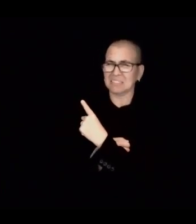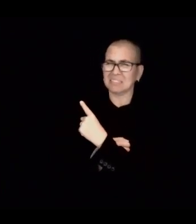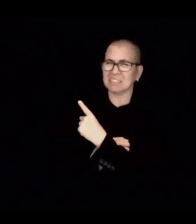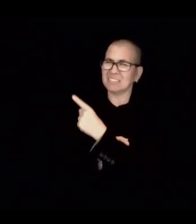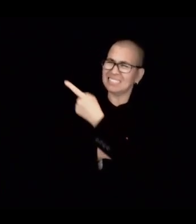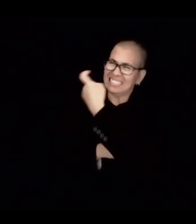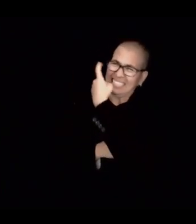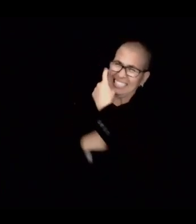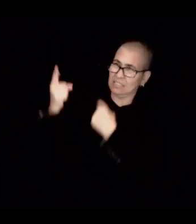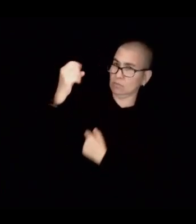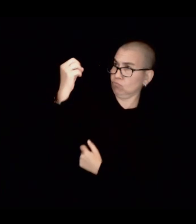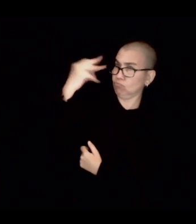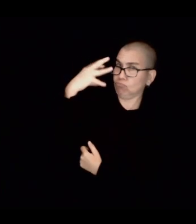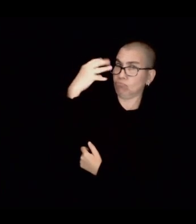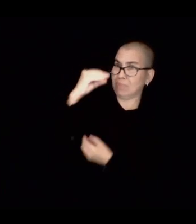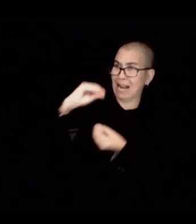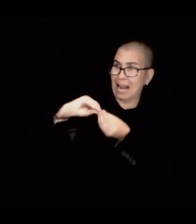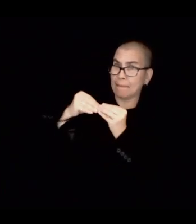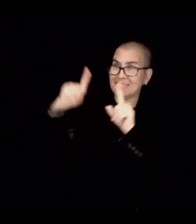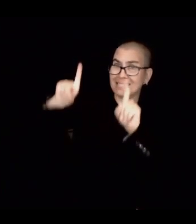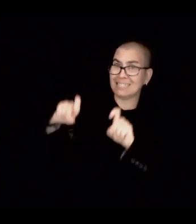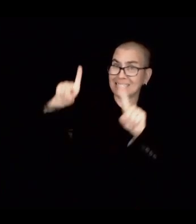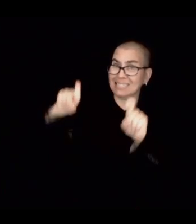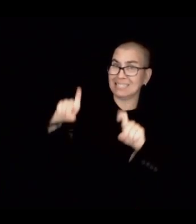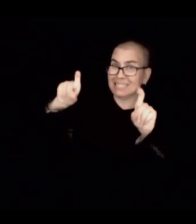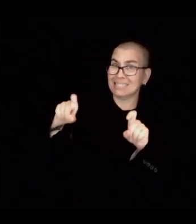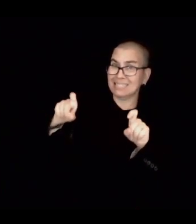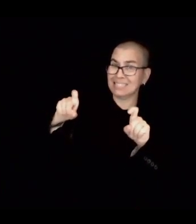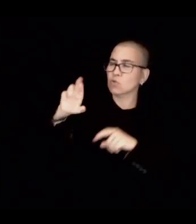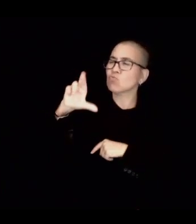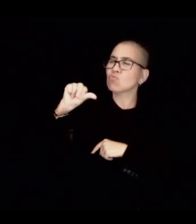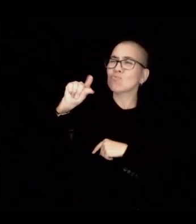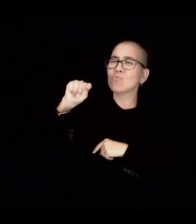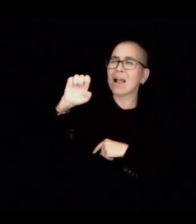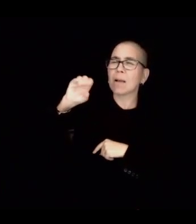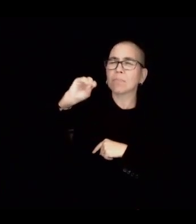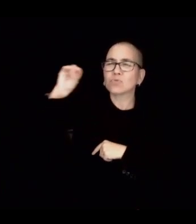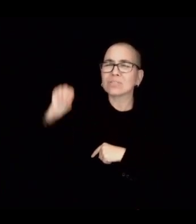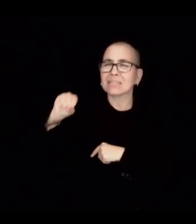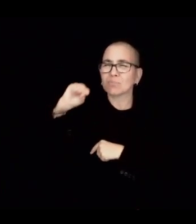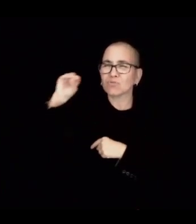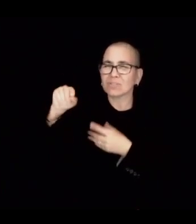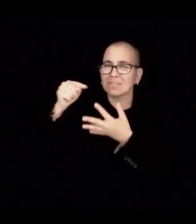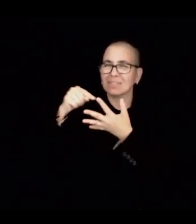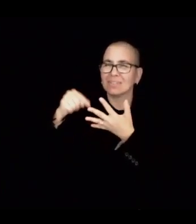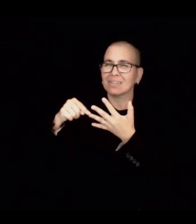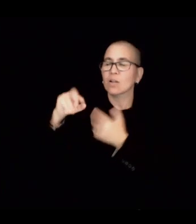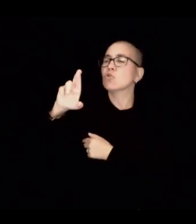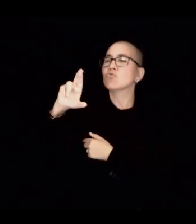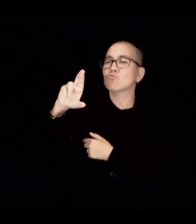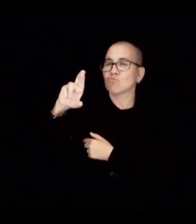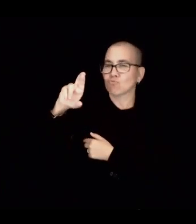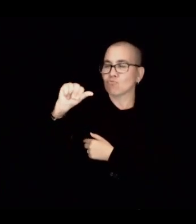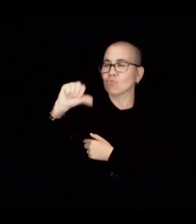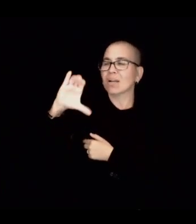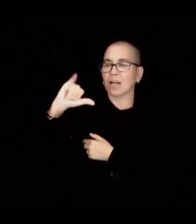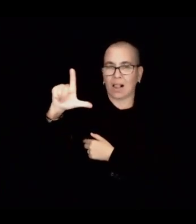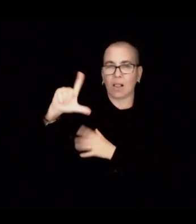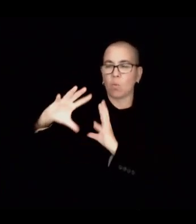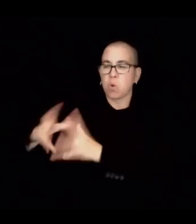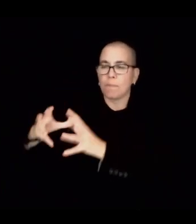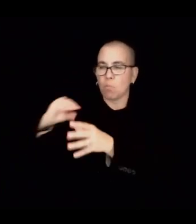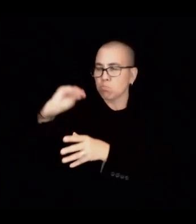by different racial groups, was that for the community testing from the protest sites only, or is that statewide